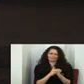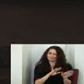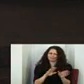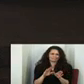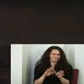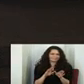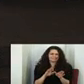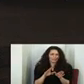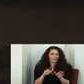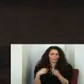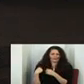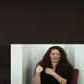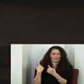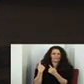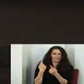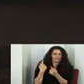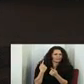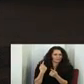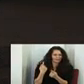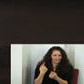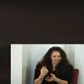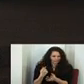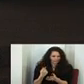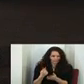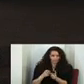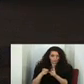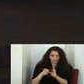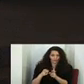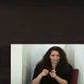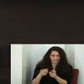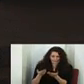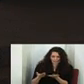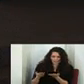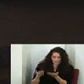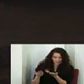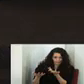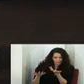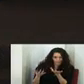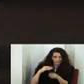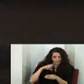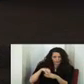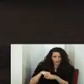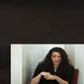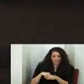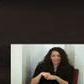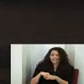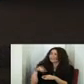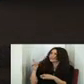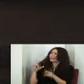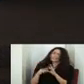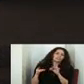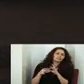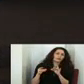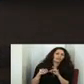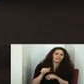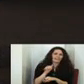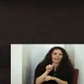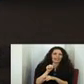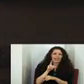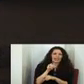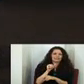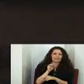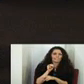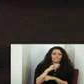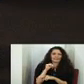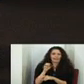is something that's been around from time and eternity. Bless you. I think even in the story from Adam and Eve, right at the very beginning